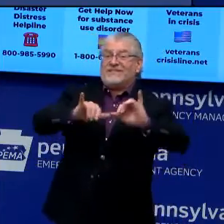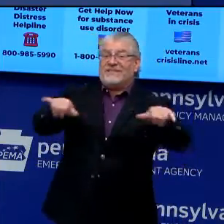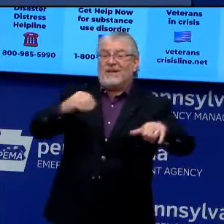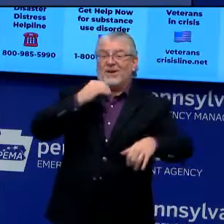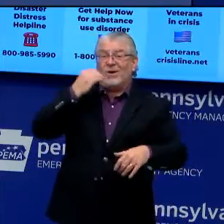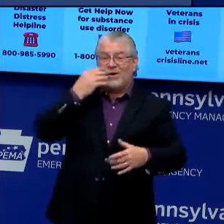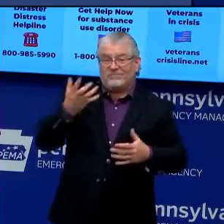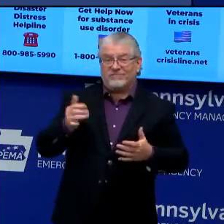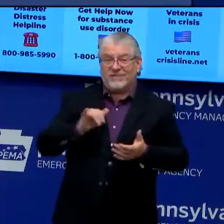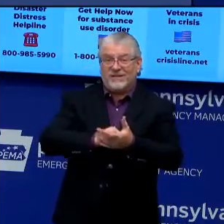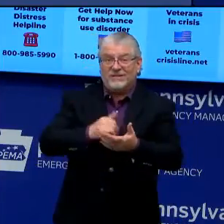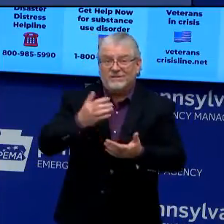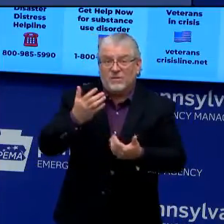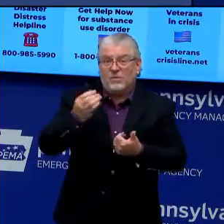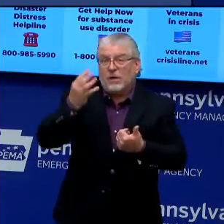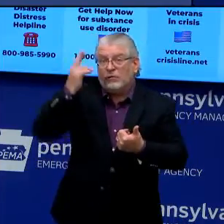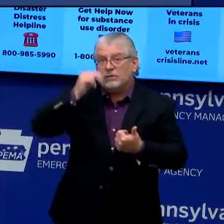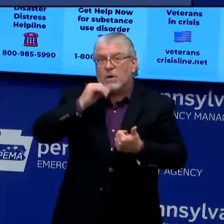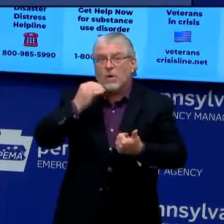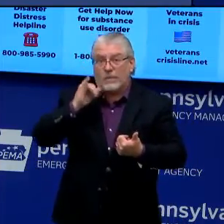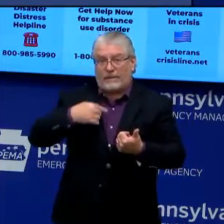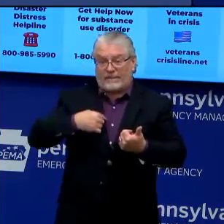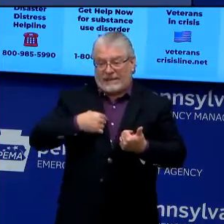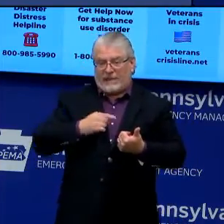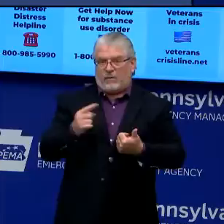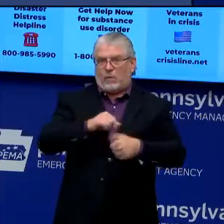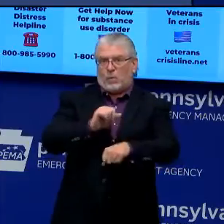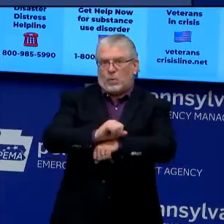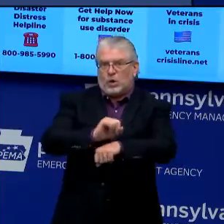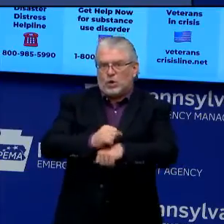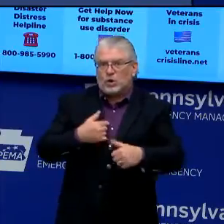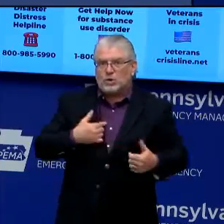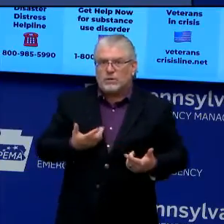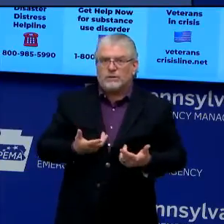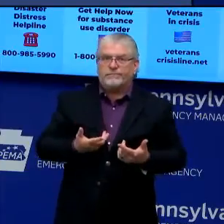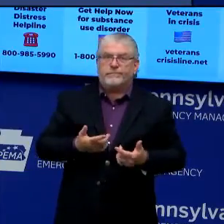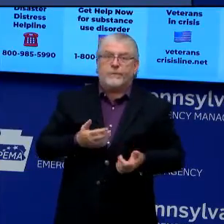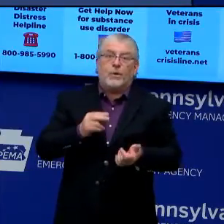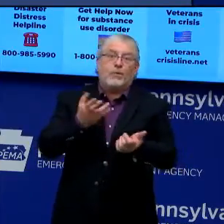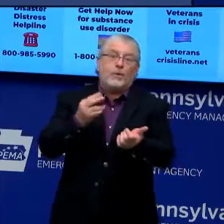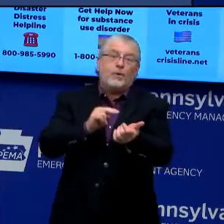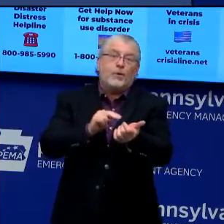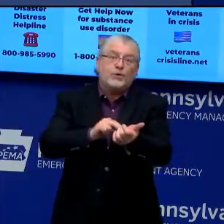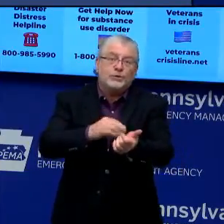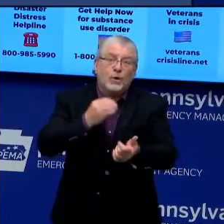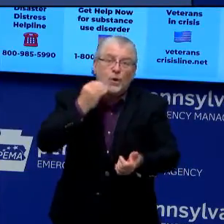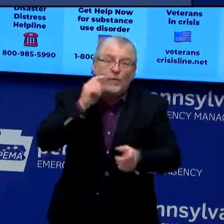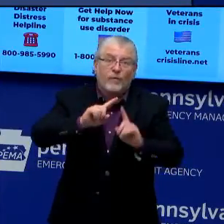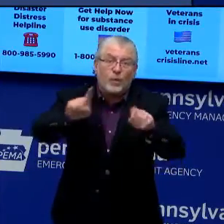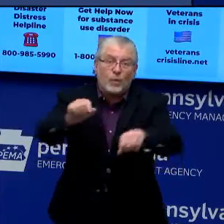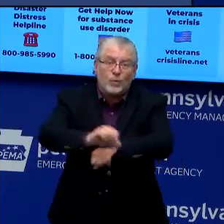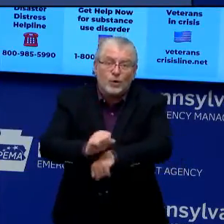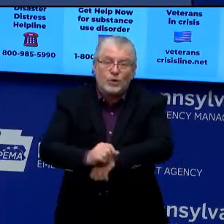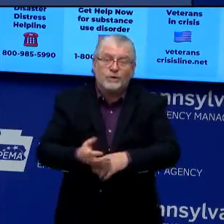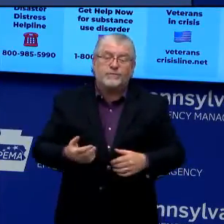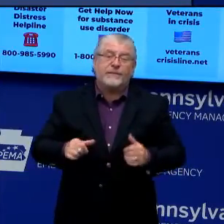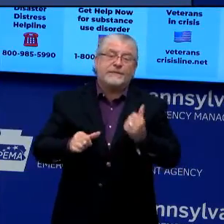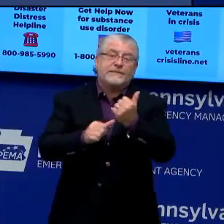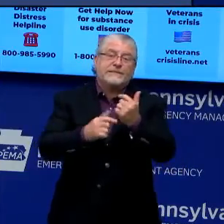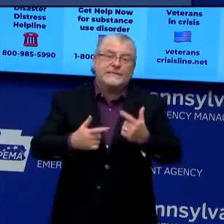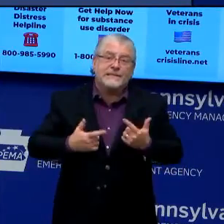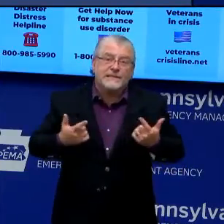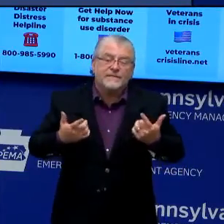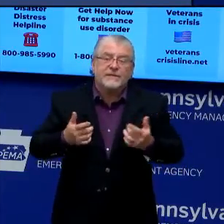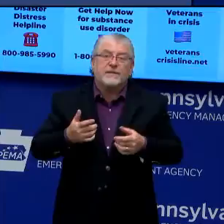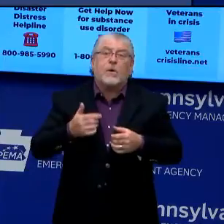in hospitals or offices. They might be working in long-term care living facilities, et cetera. In addition, people have